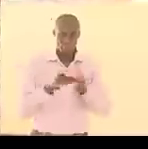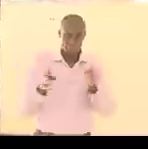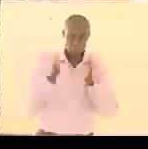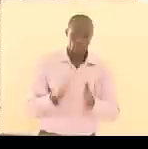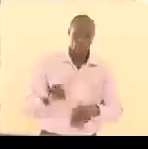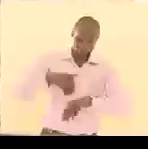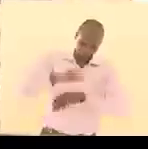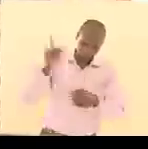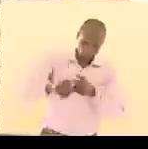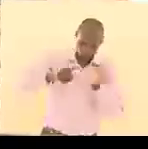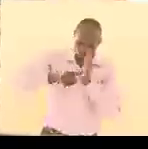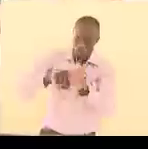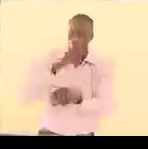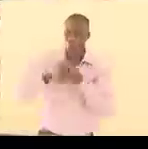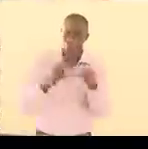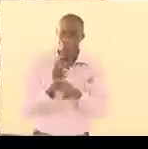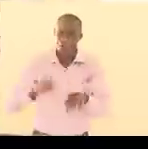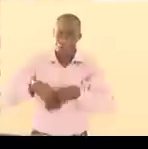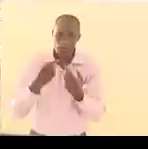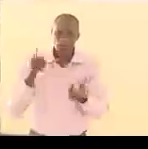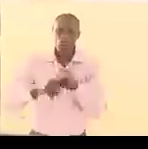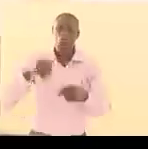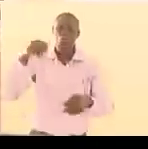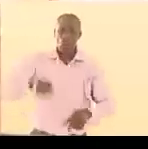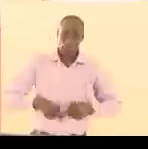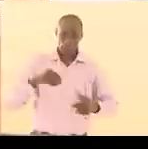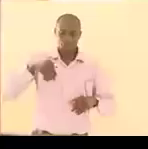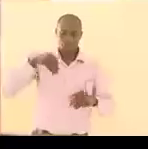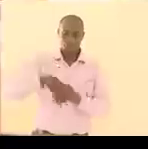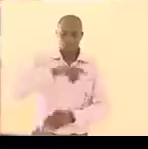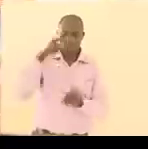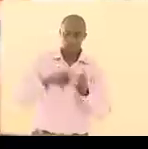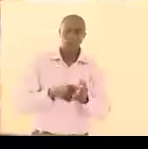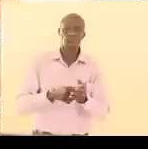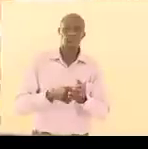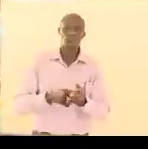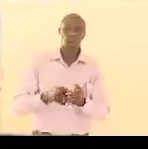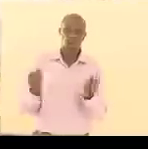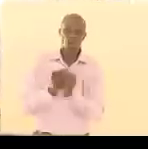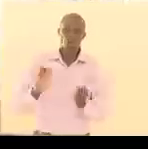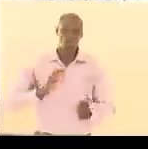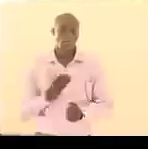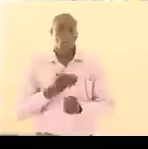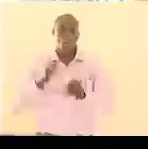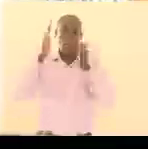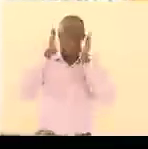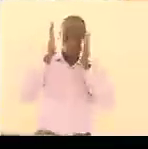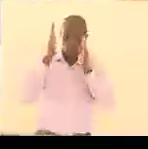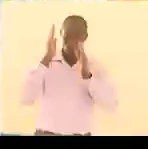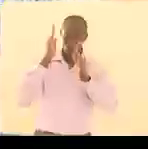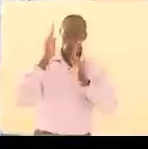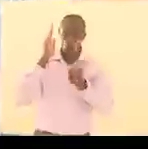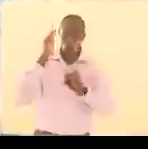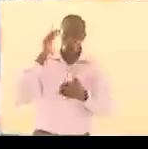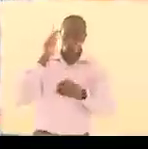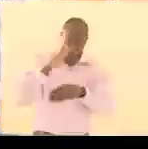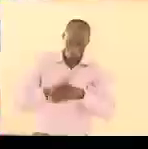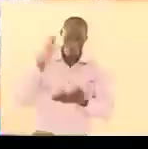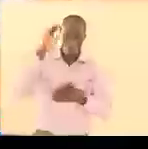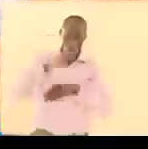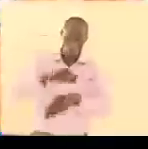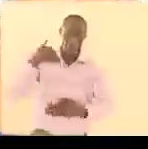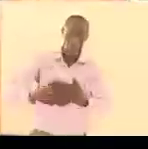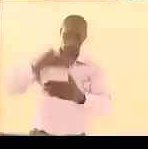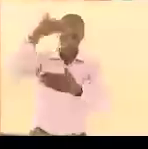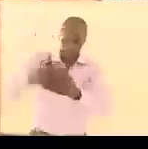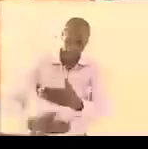have been sent to show the world how to live in this world with our focus on the next. How to make